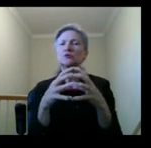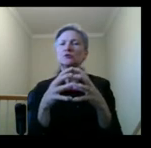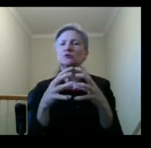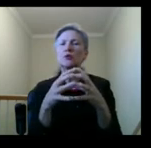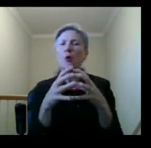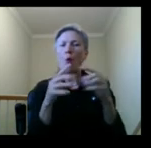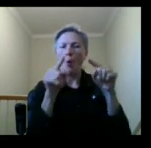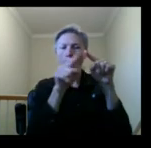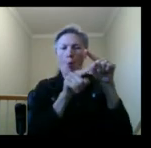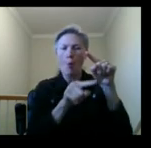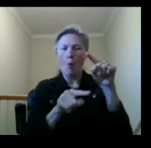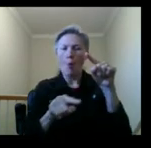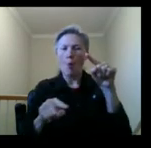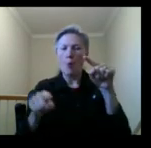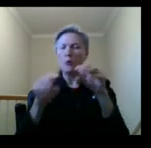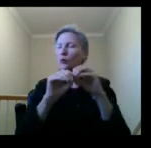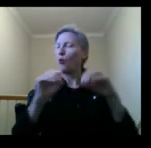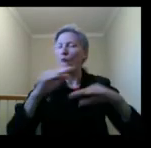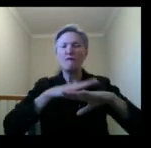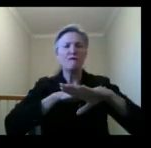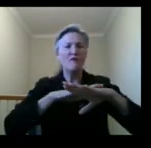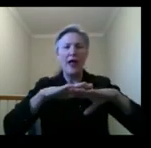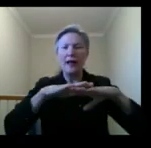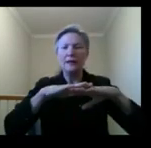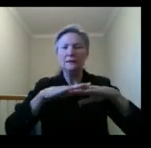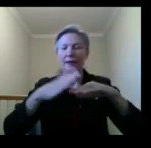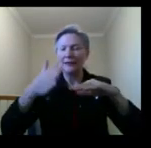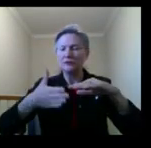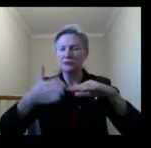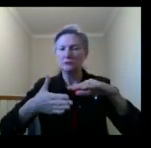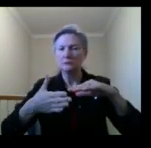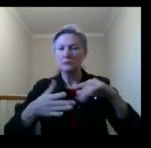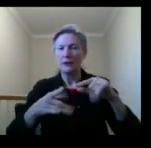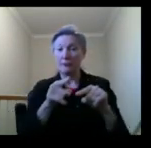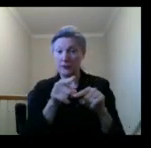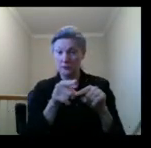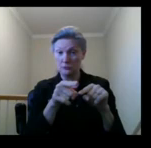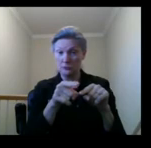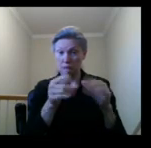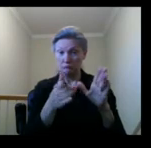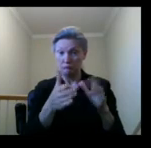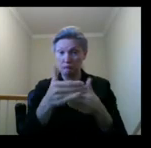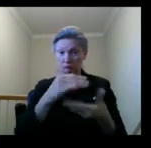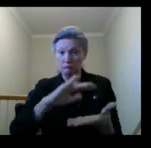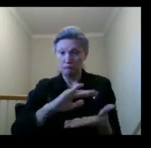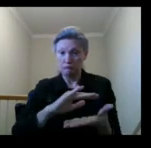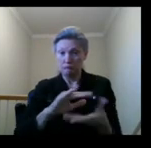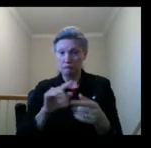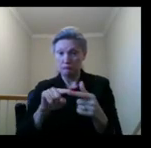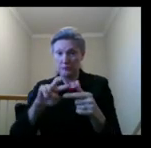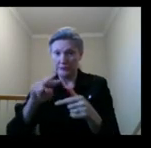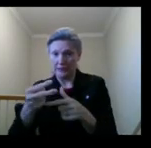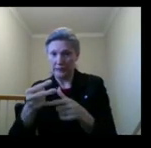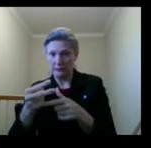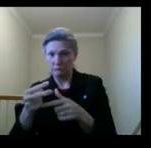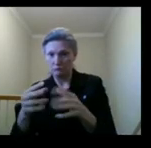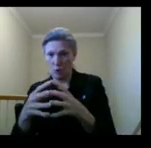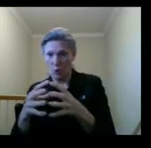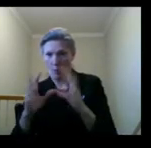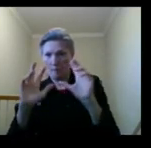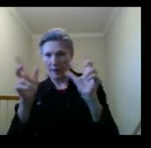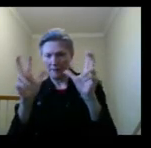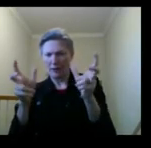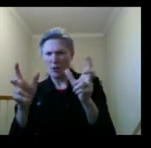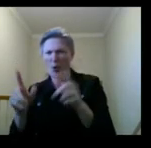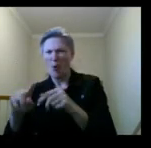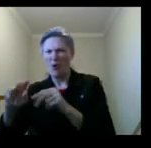way around with no flat edges? Would it be this one here, this one here, or this